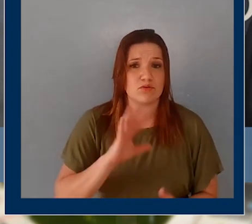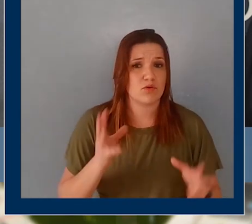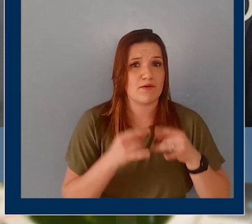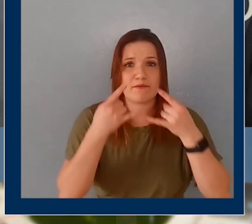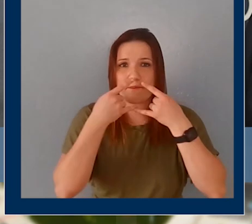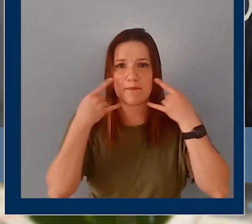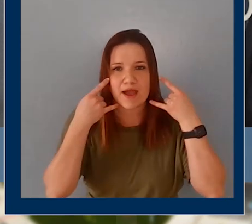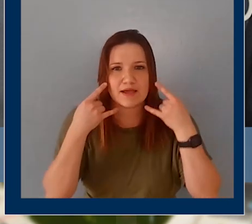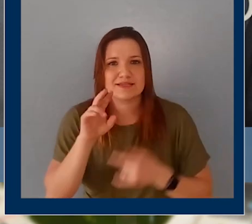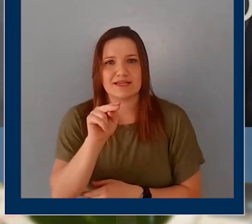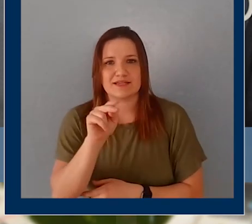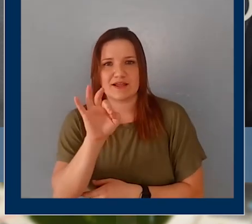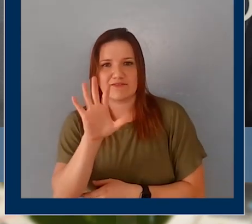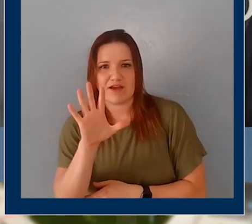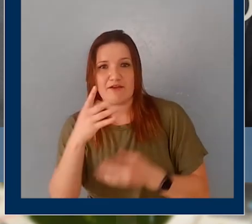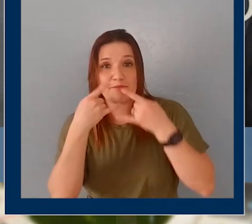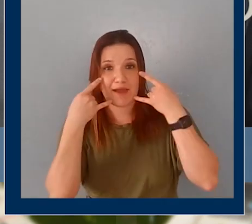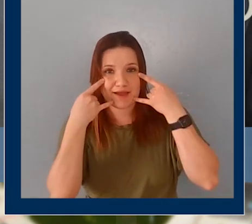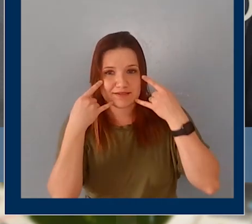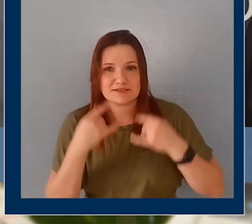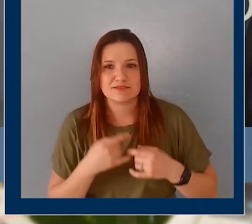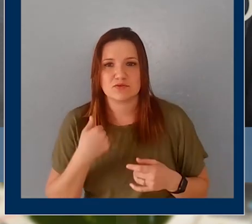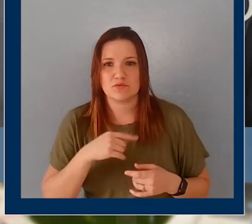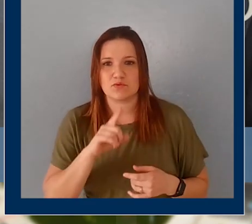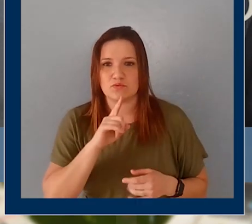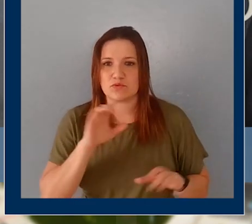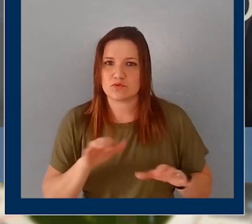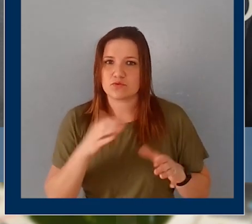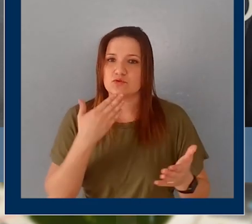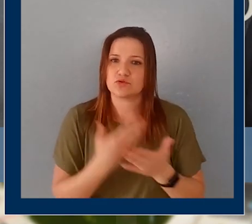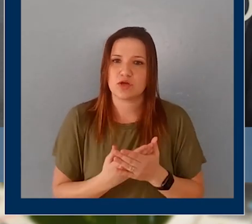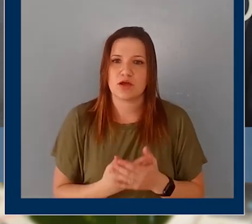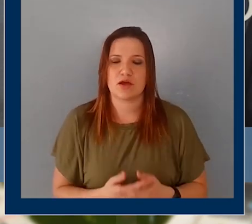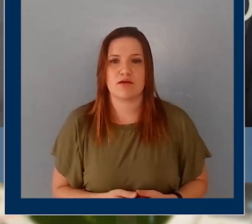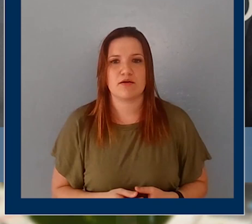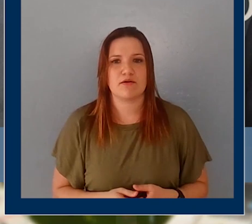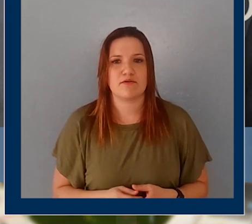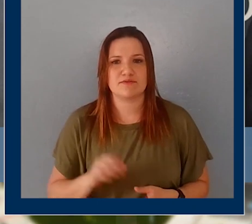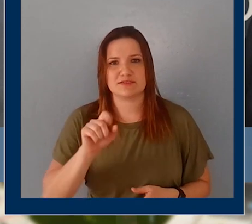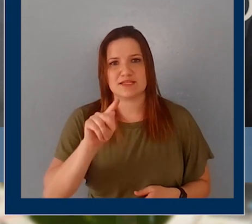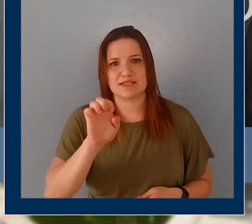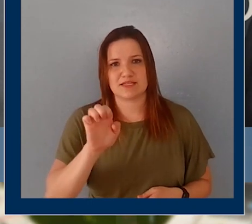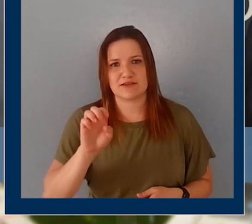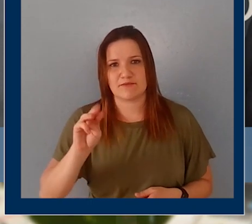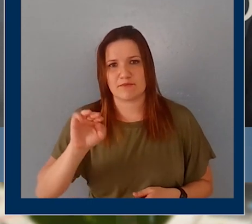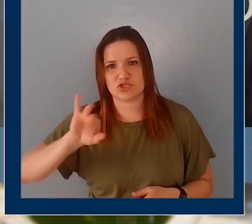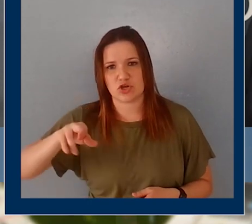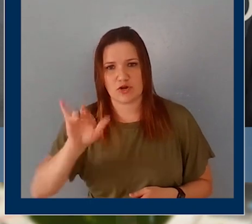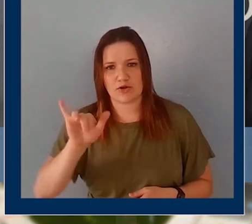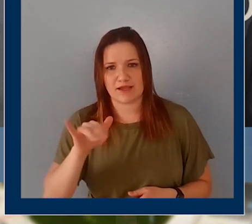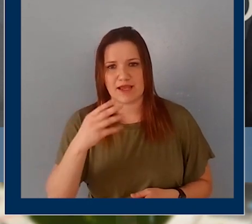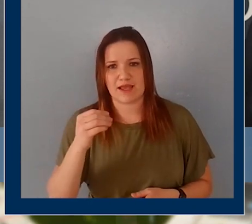real challenge. I reached out to Devin Mathis, our state assemblyman, probably a month or so ago,